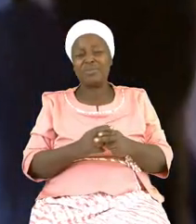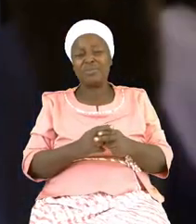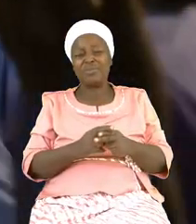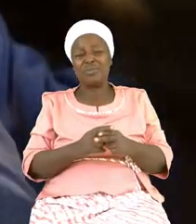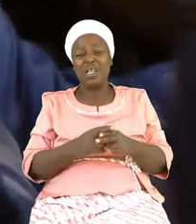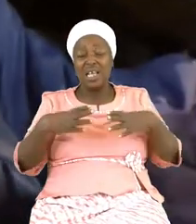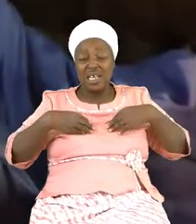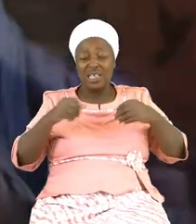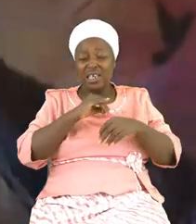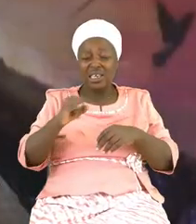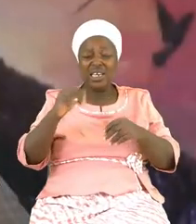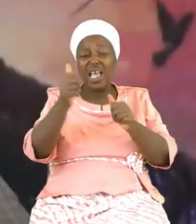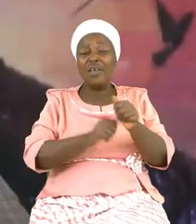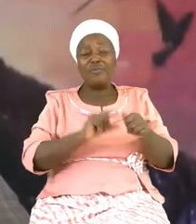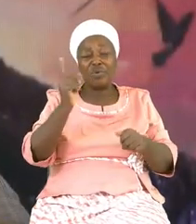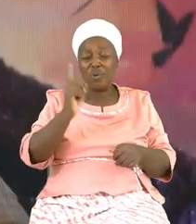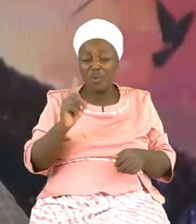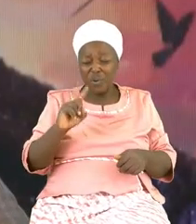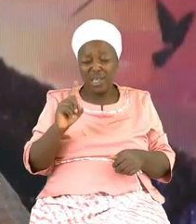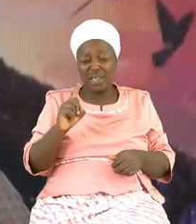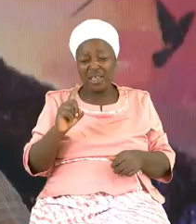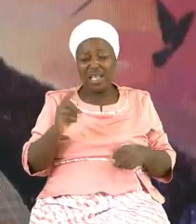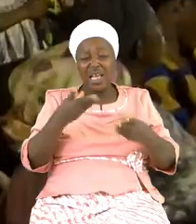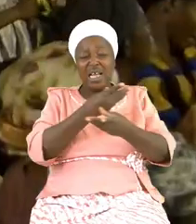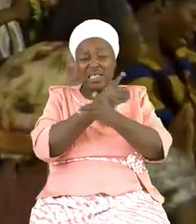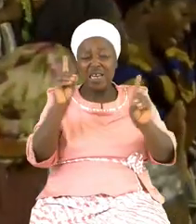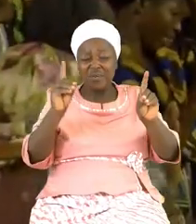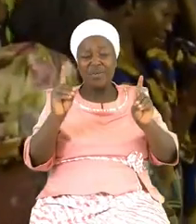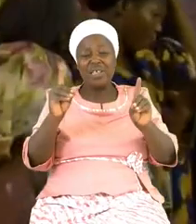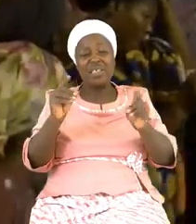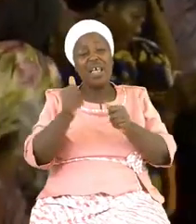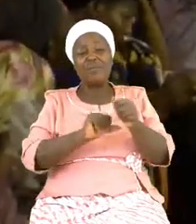Healing everywhere. Deliverance everywhere.